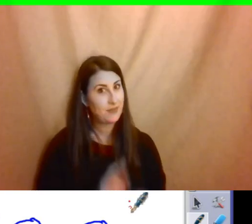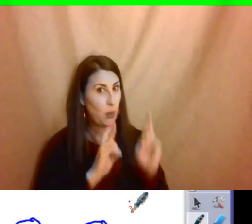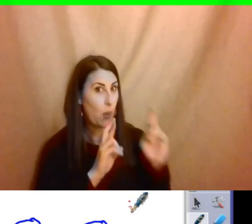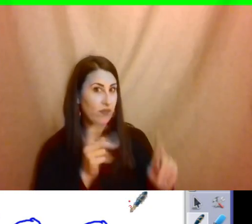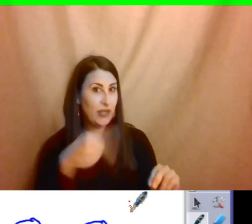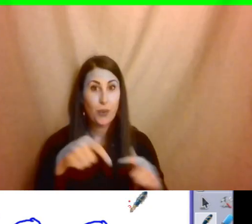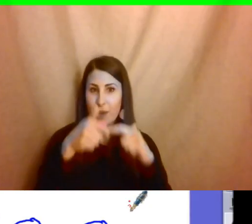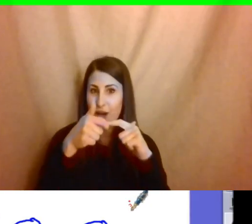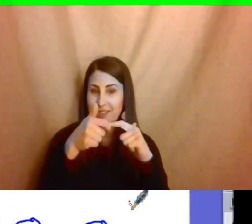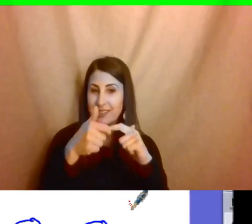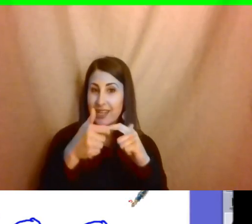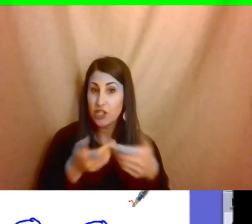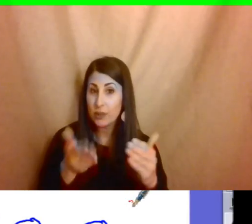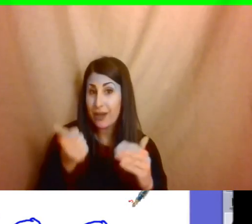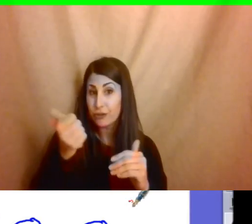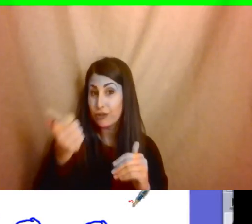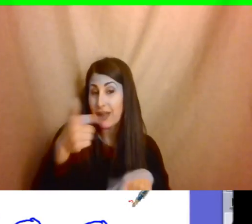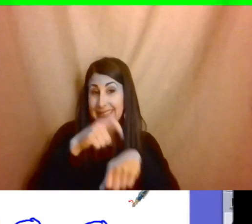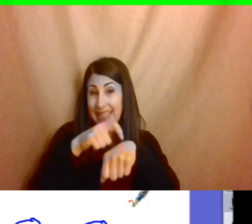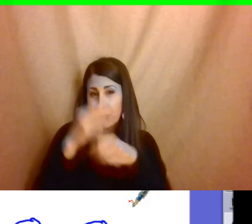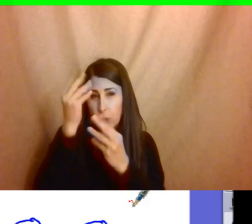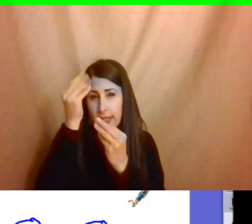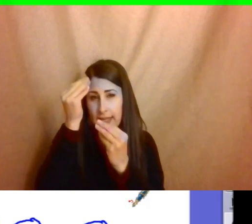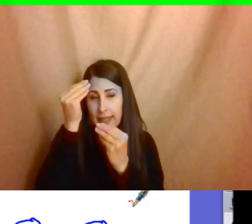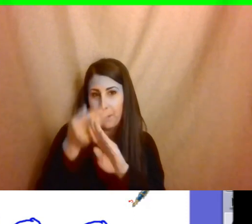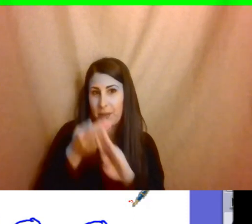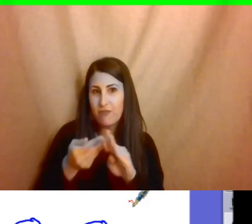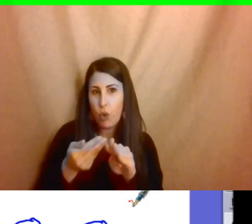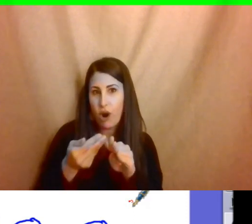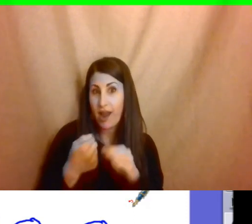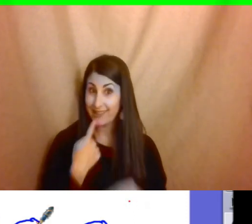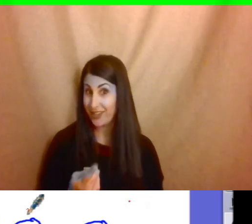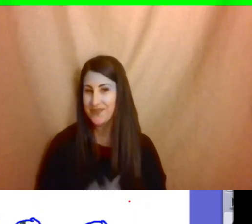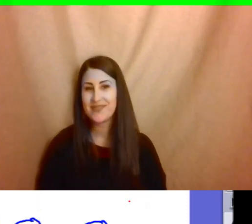All right, hopefully you pause it so that you allowed yourself time to think about it.